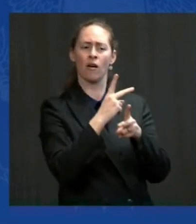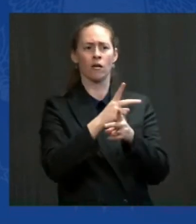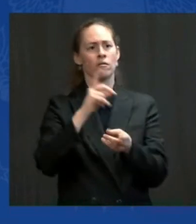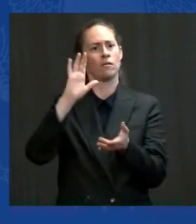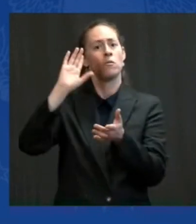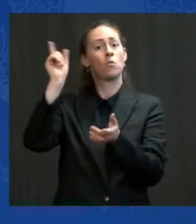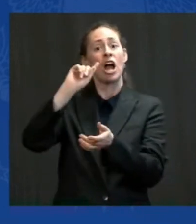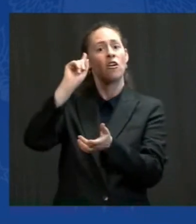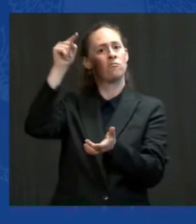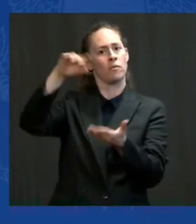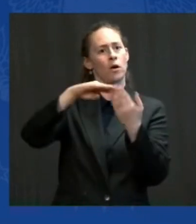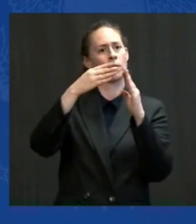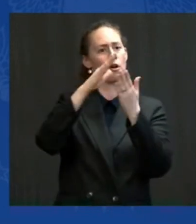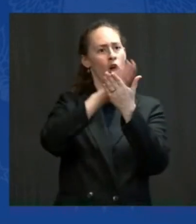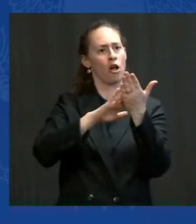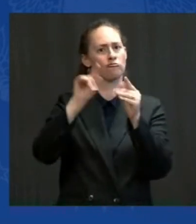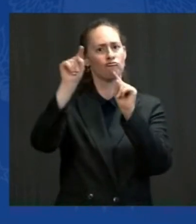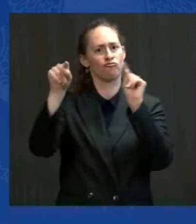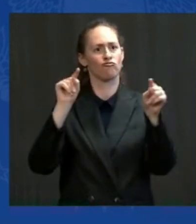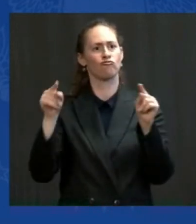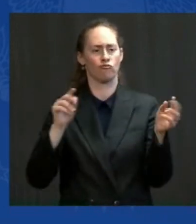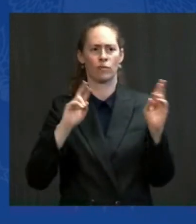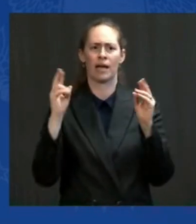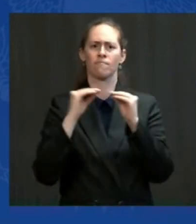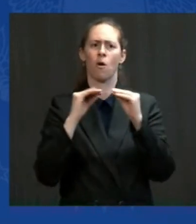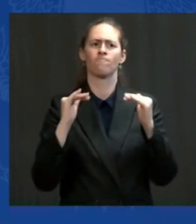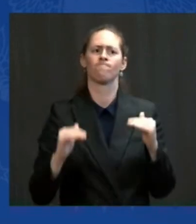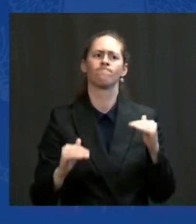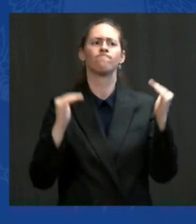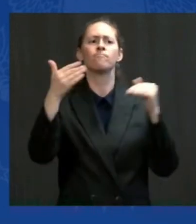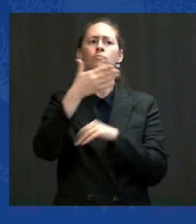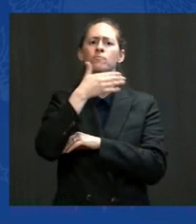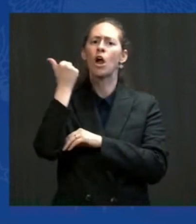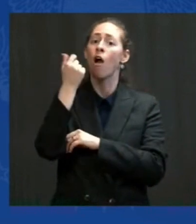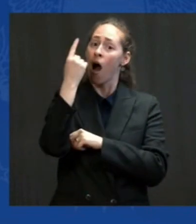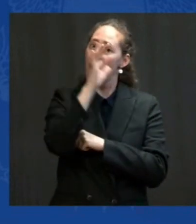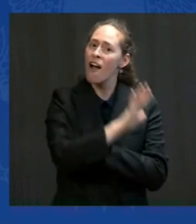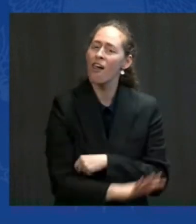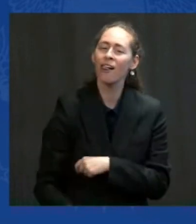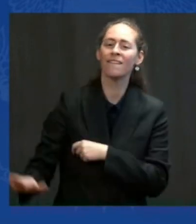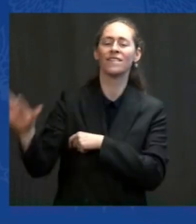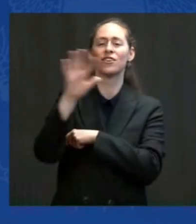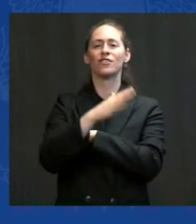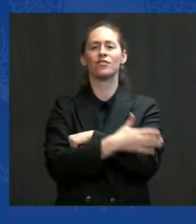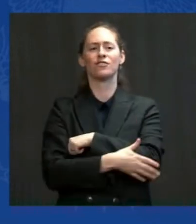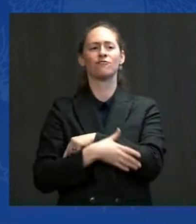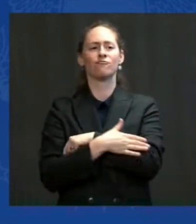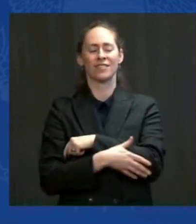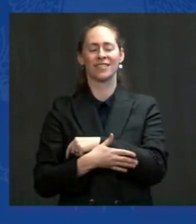and upgraded child care facilities all across the country. Businesses